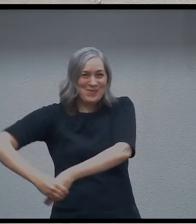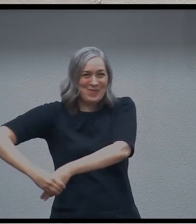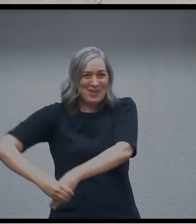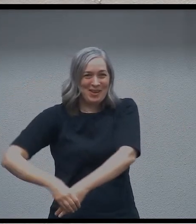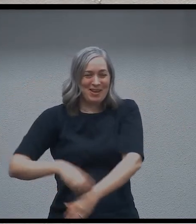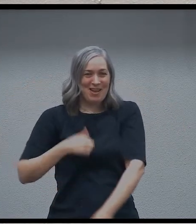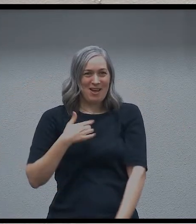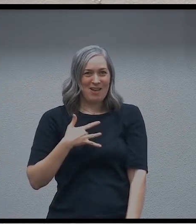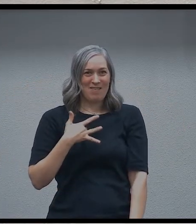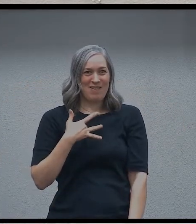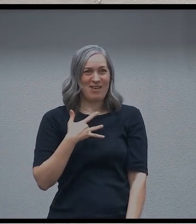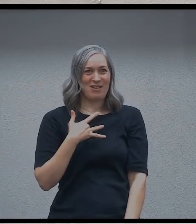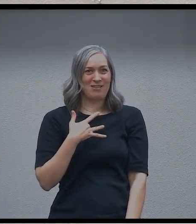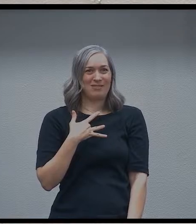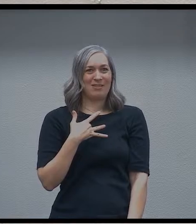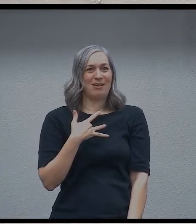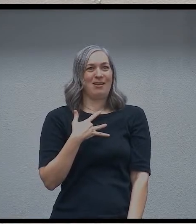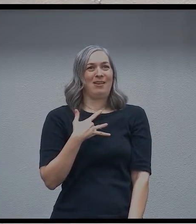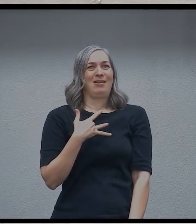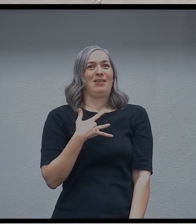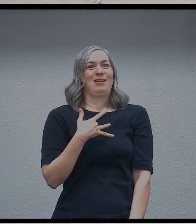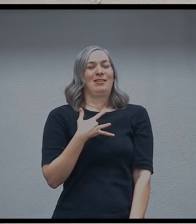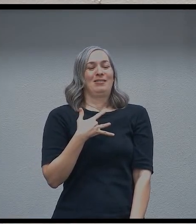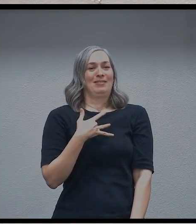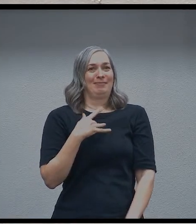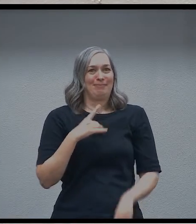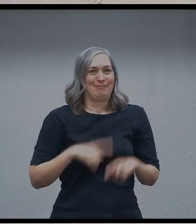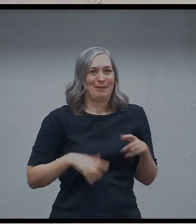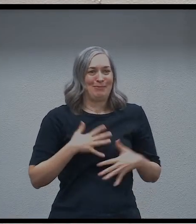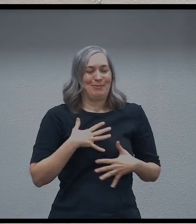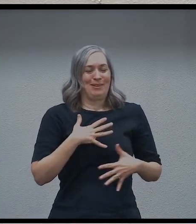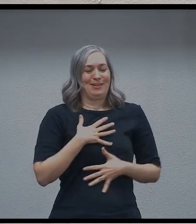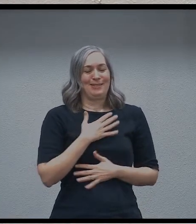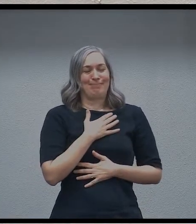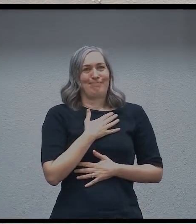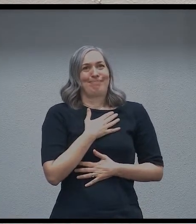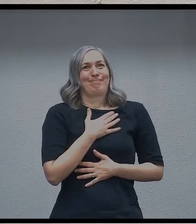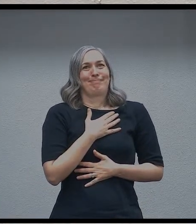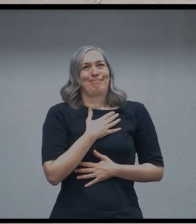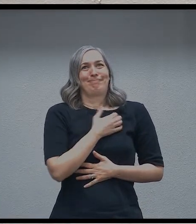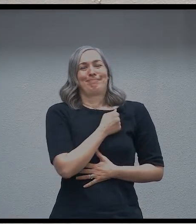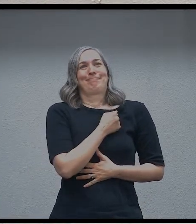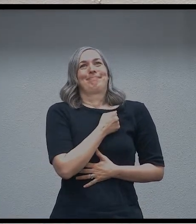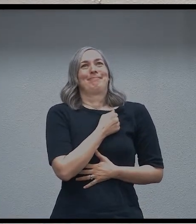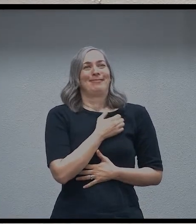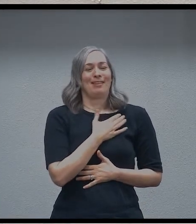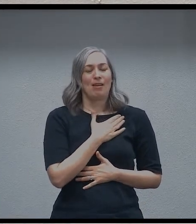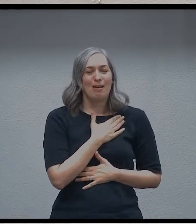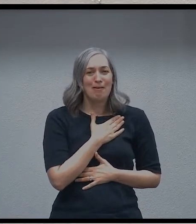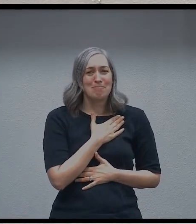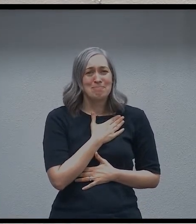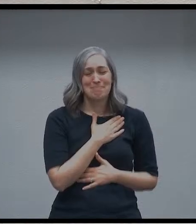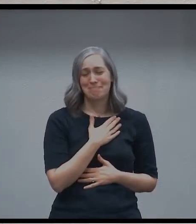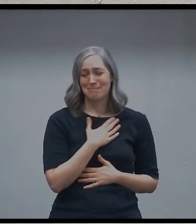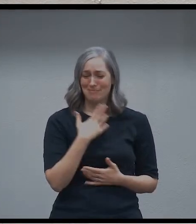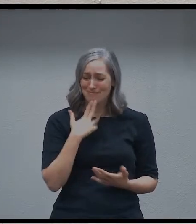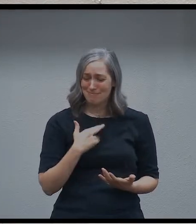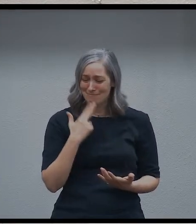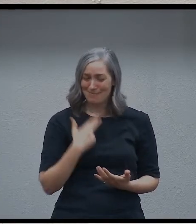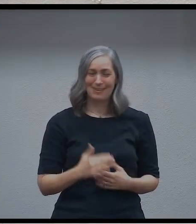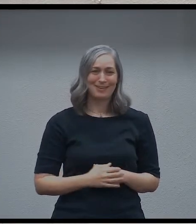took my breath away. It was something I've never experienced before. Something